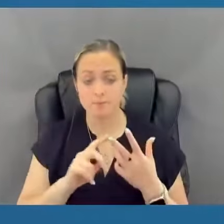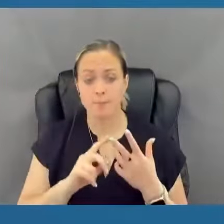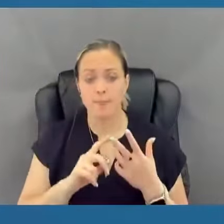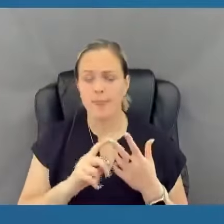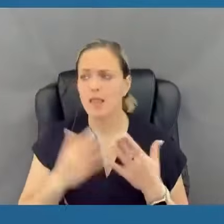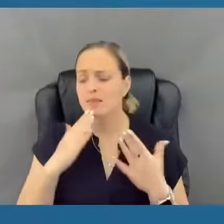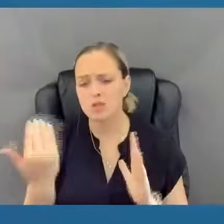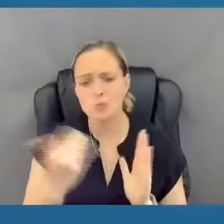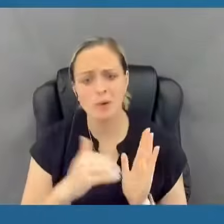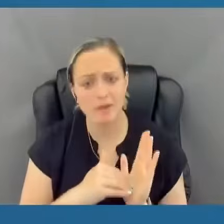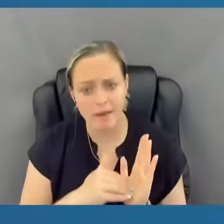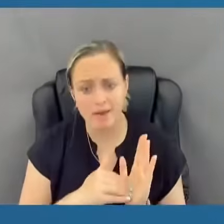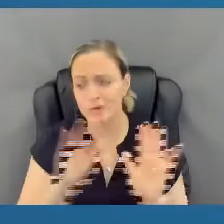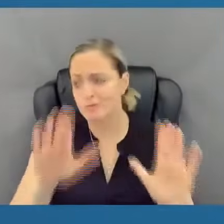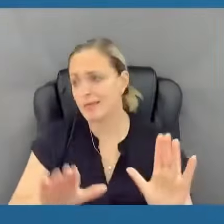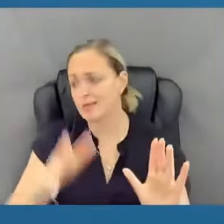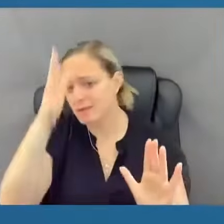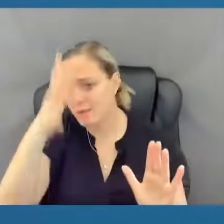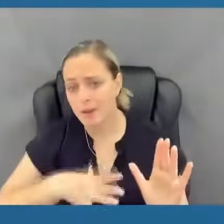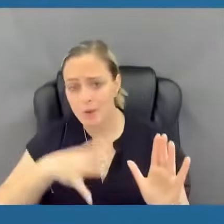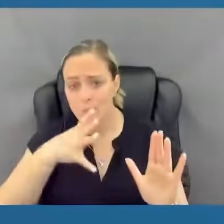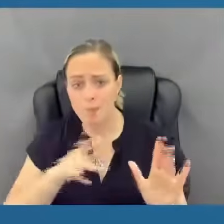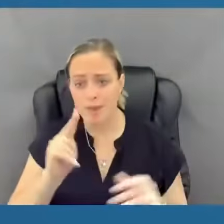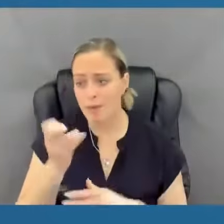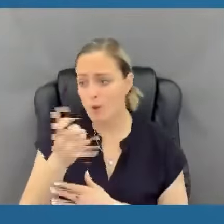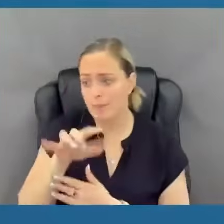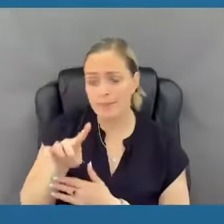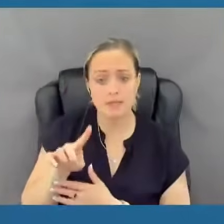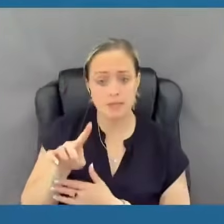the amazing men and women of the New York City Police Department,